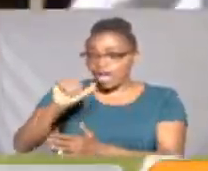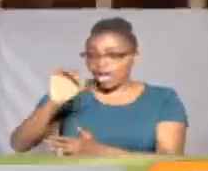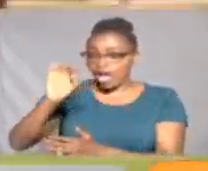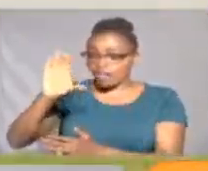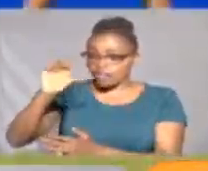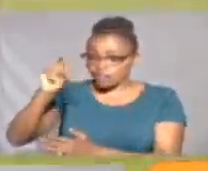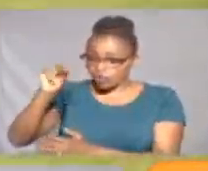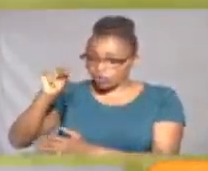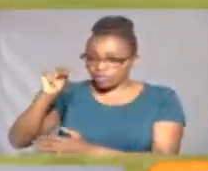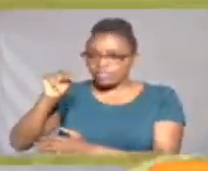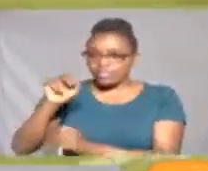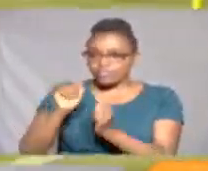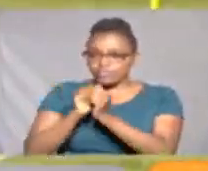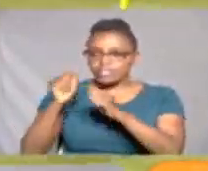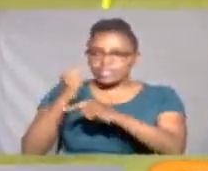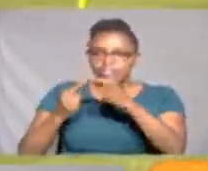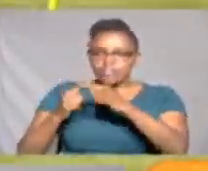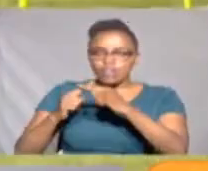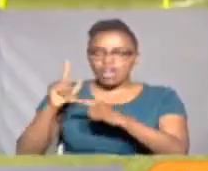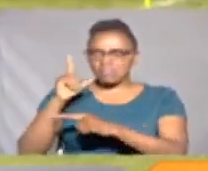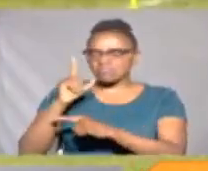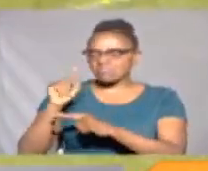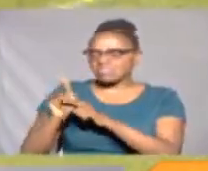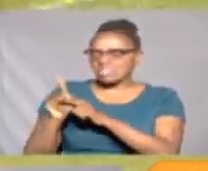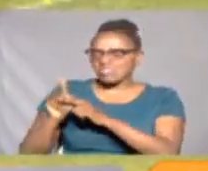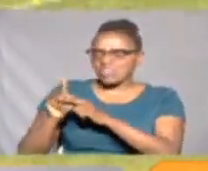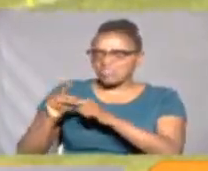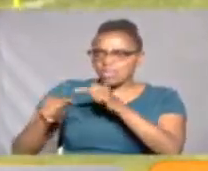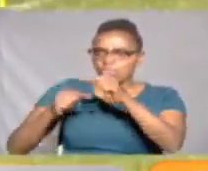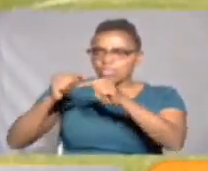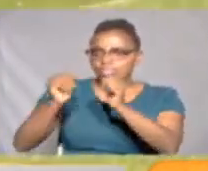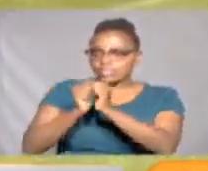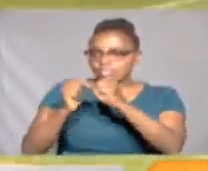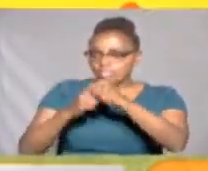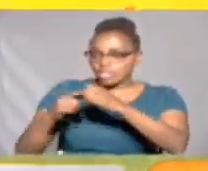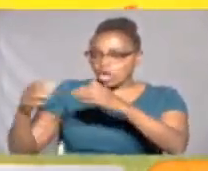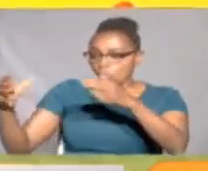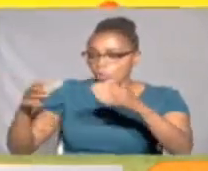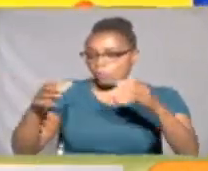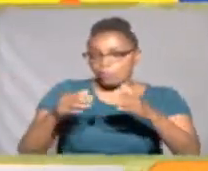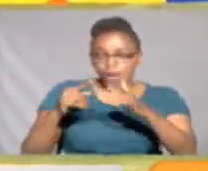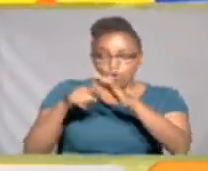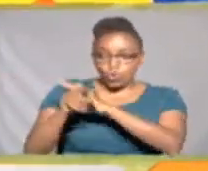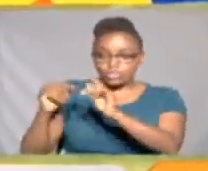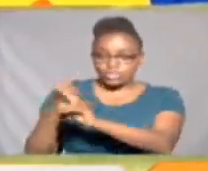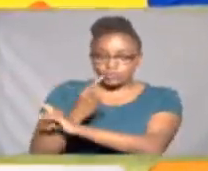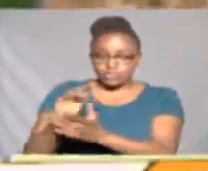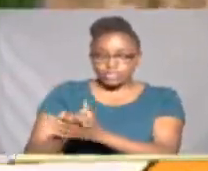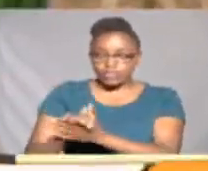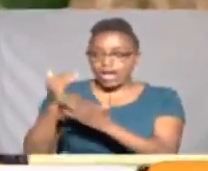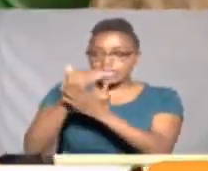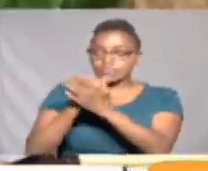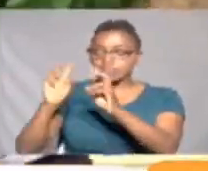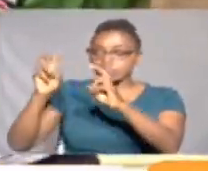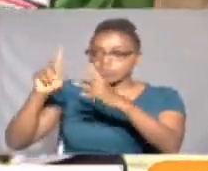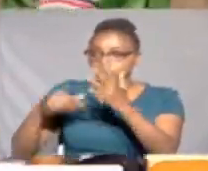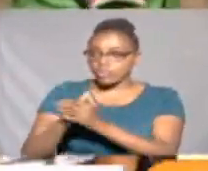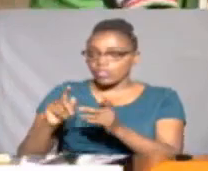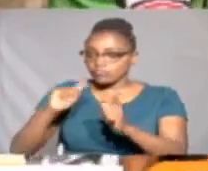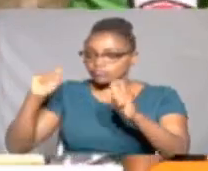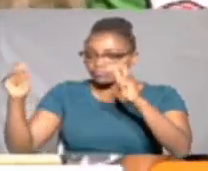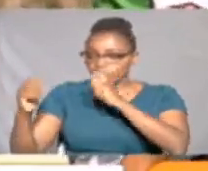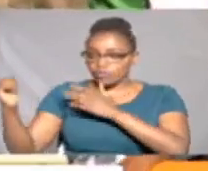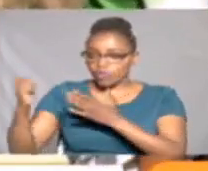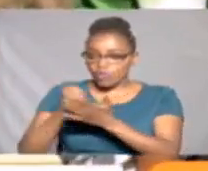in 15 years, but missed out on progressing to the last 16 in Egypt on goal difference. According to the statement, and I quote, the reorganization